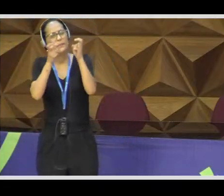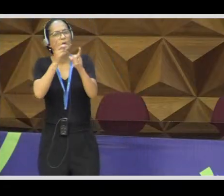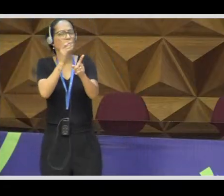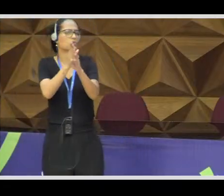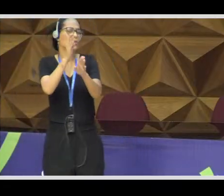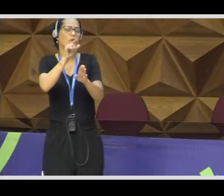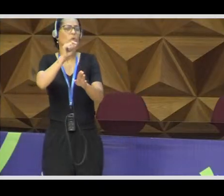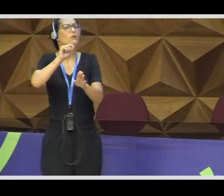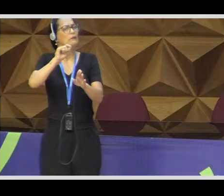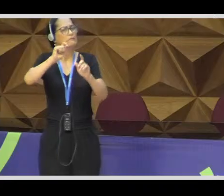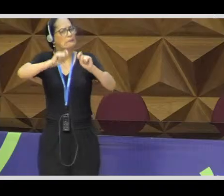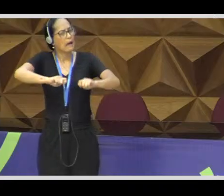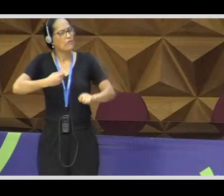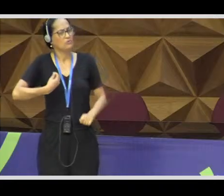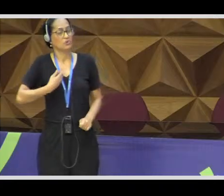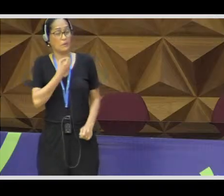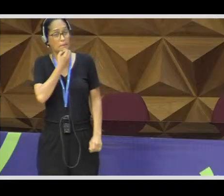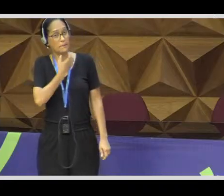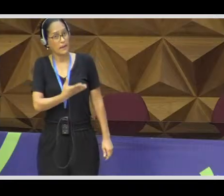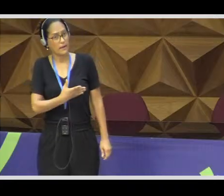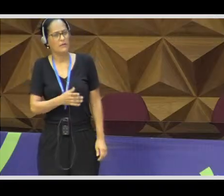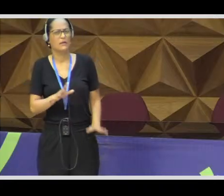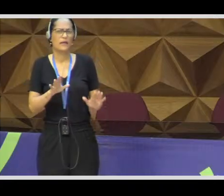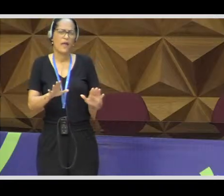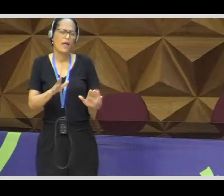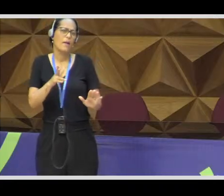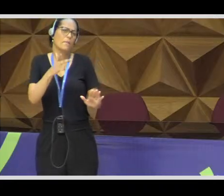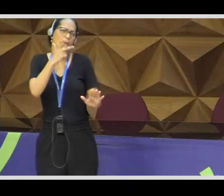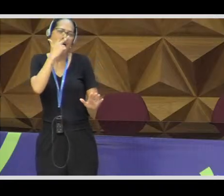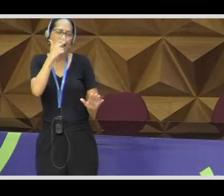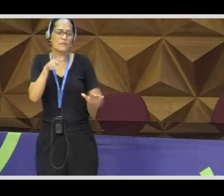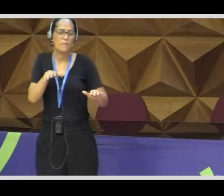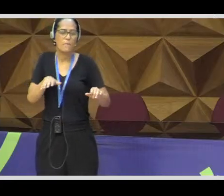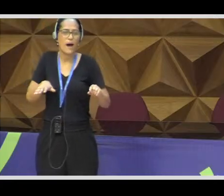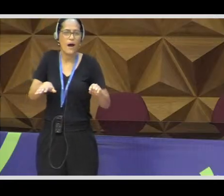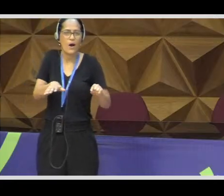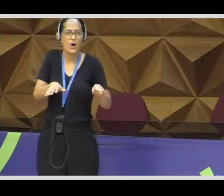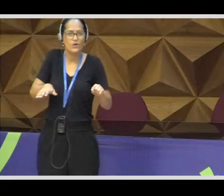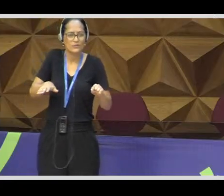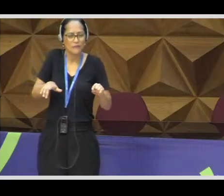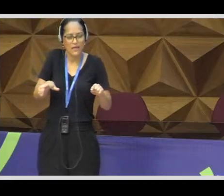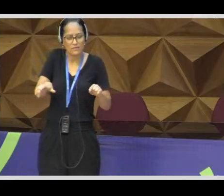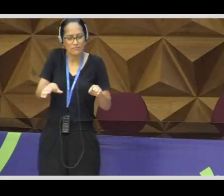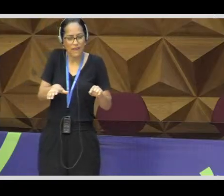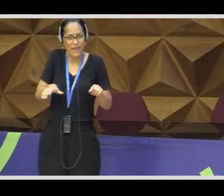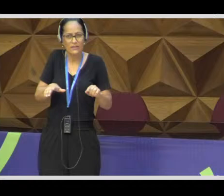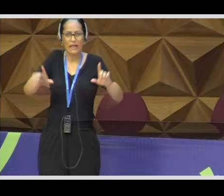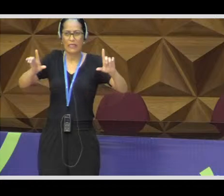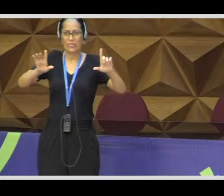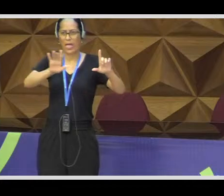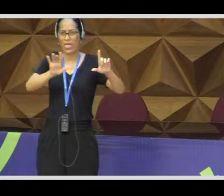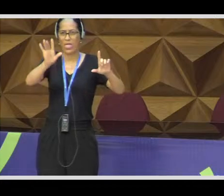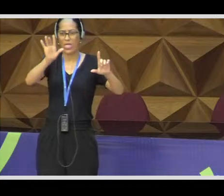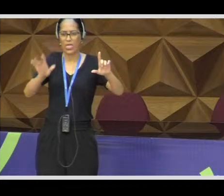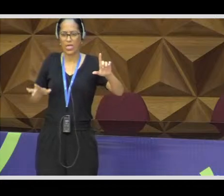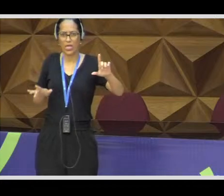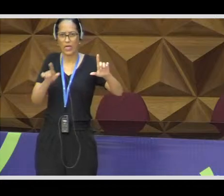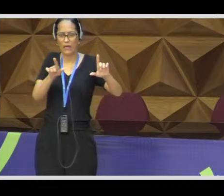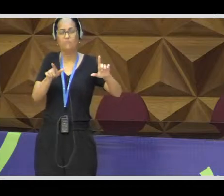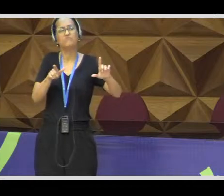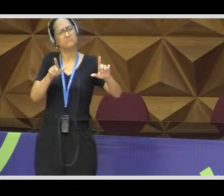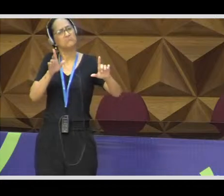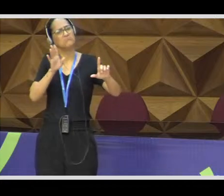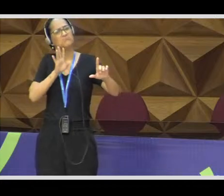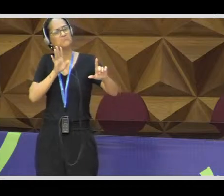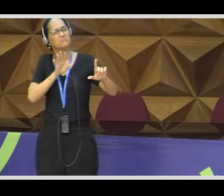tell. It's a bit like the mouse, really. You know, you move the mouse here and it moves on the screen. Seems okay. So most of